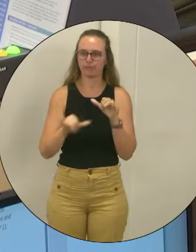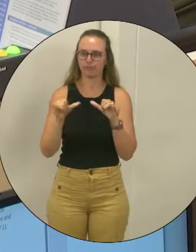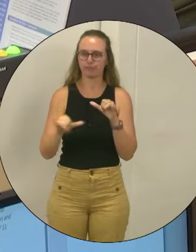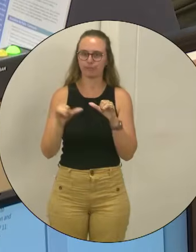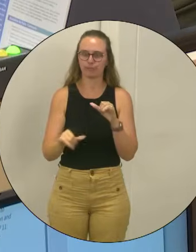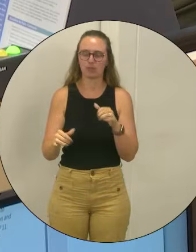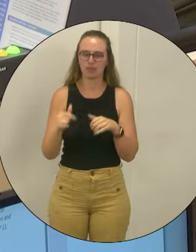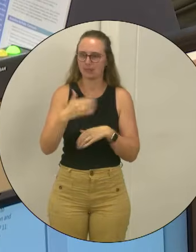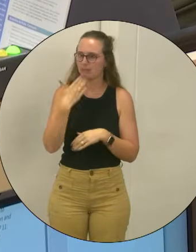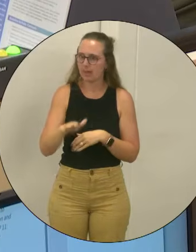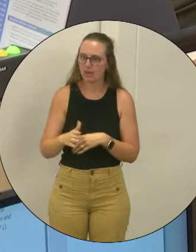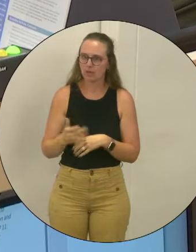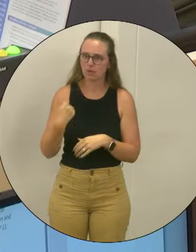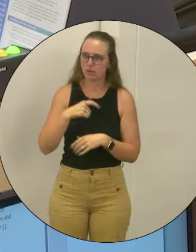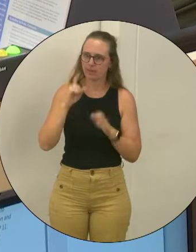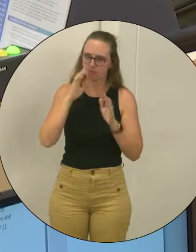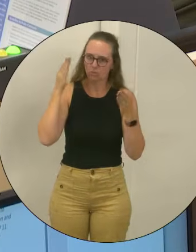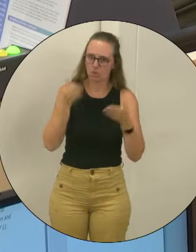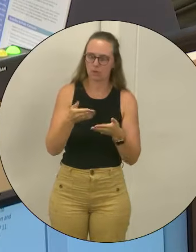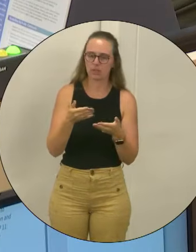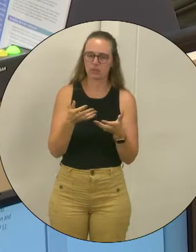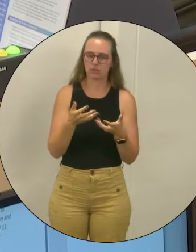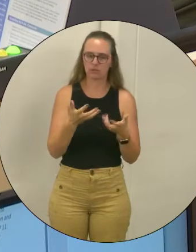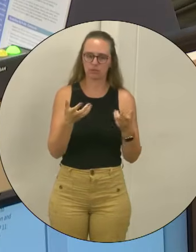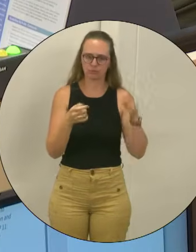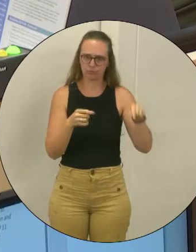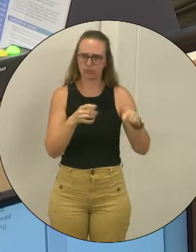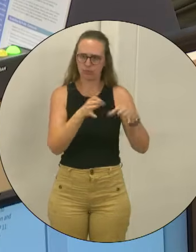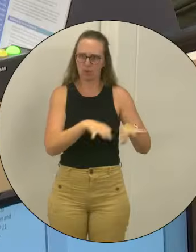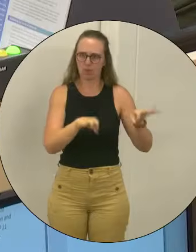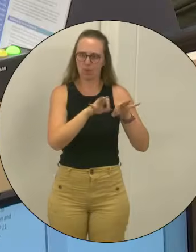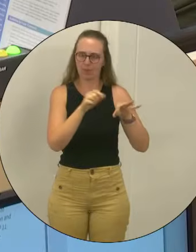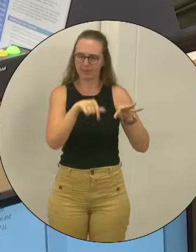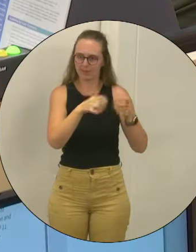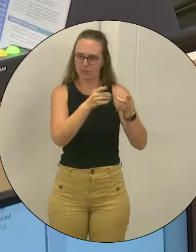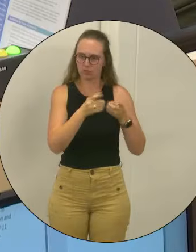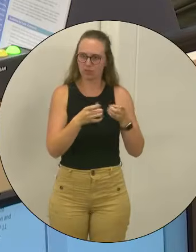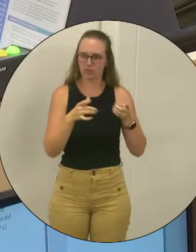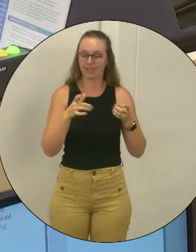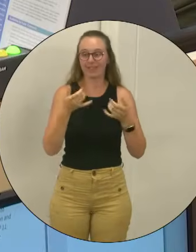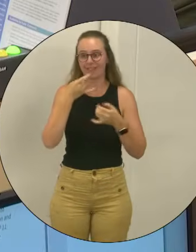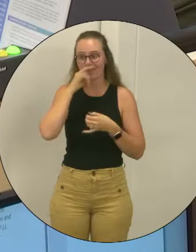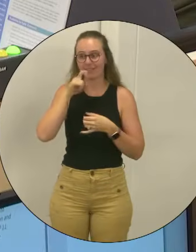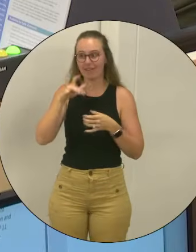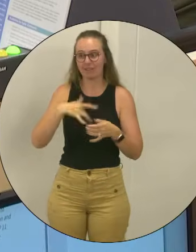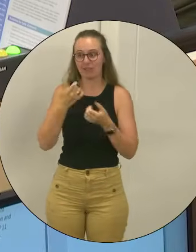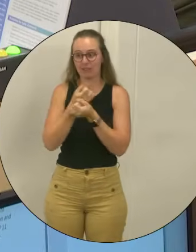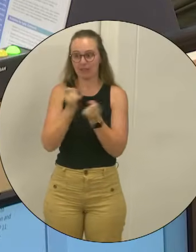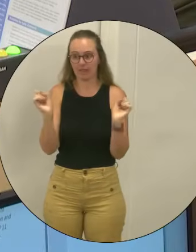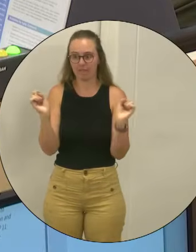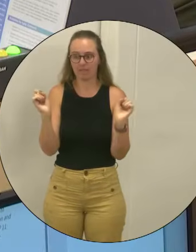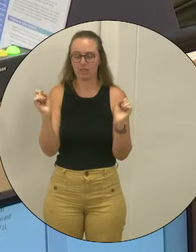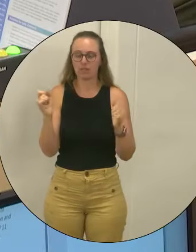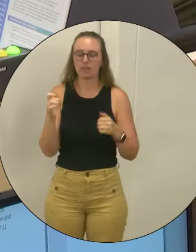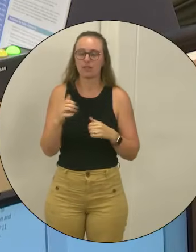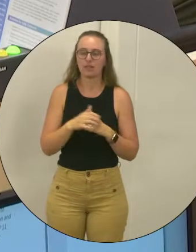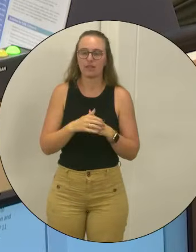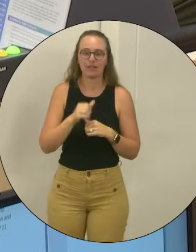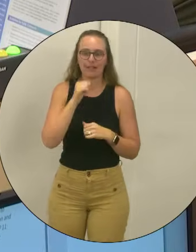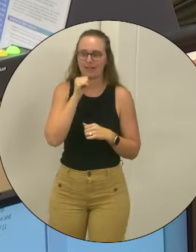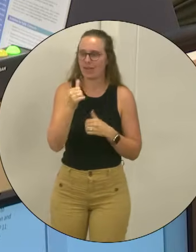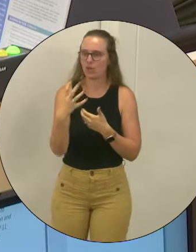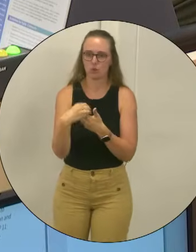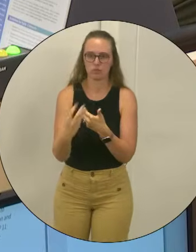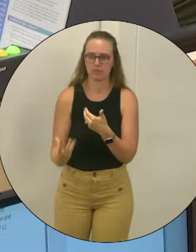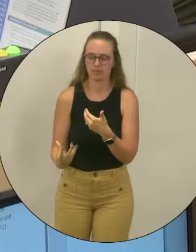is bad. We need to focus on the things that truly matter in this district, and kids need to feel safe. And with that having been said, it is not